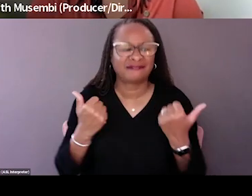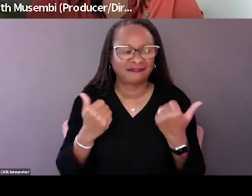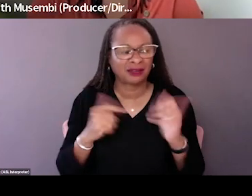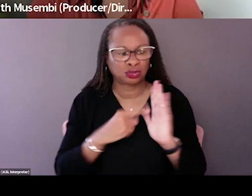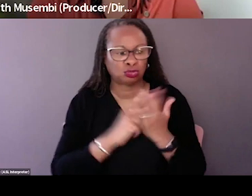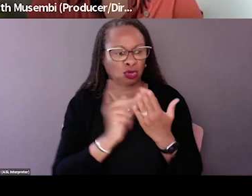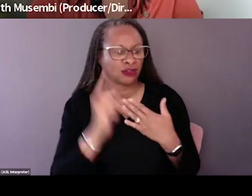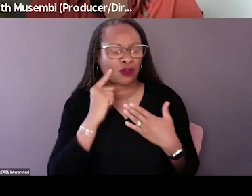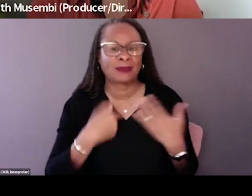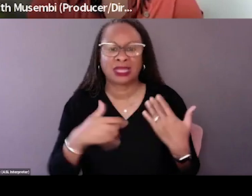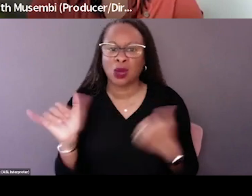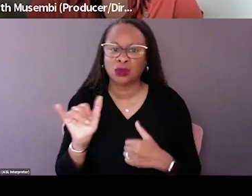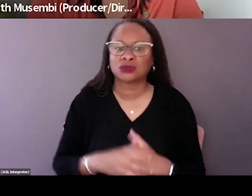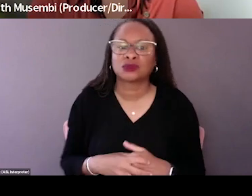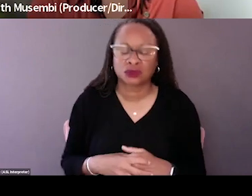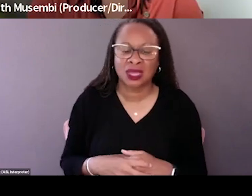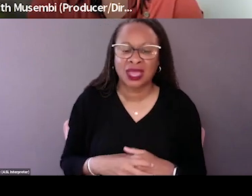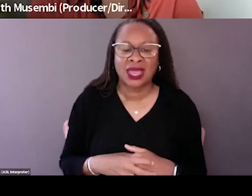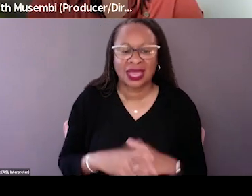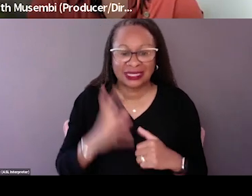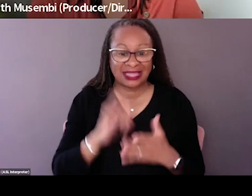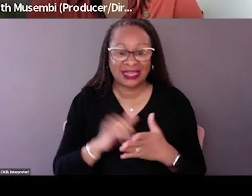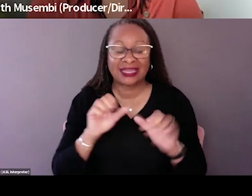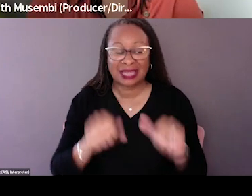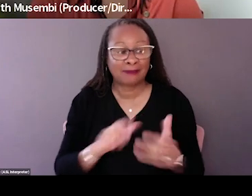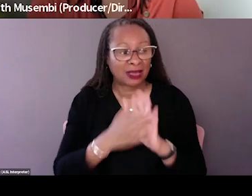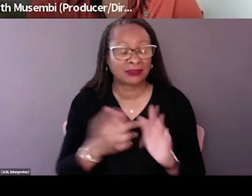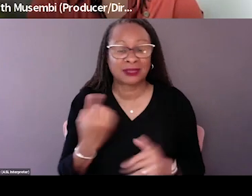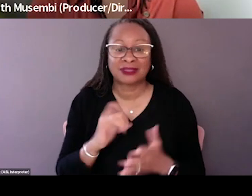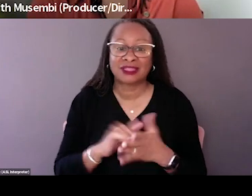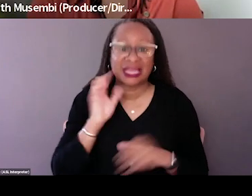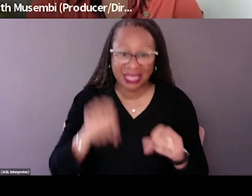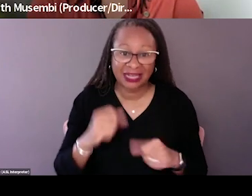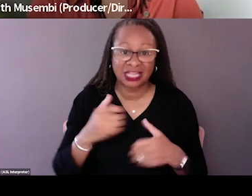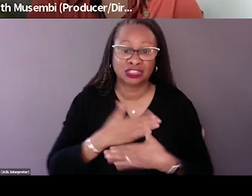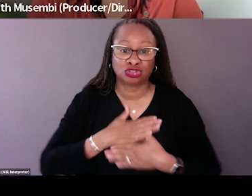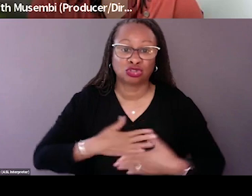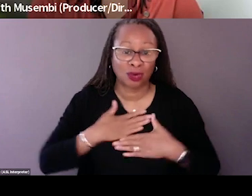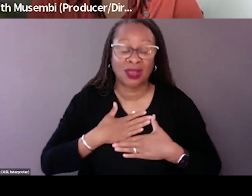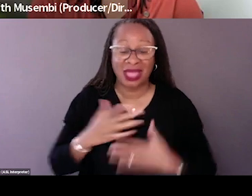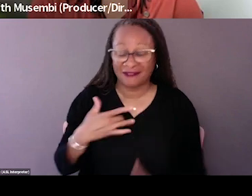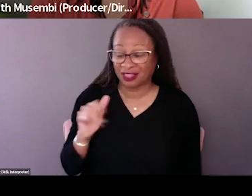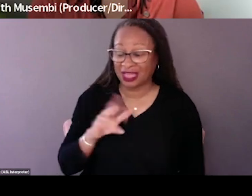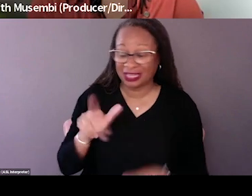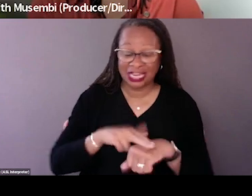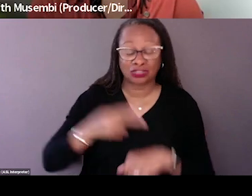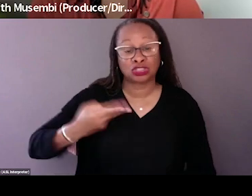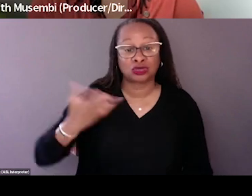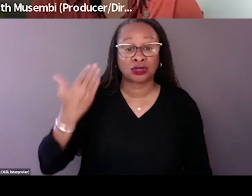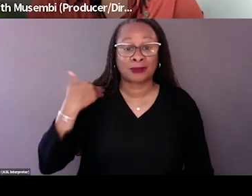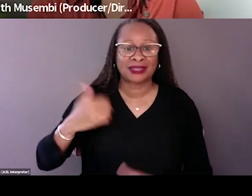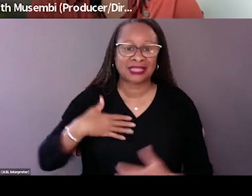feel that it can be something that they can enjoy. Because I feel like natural history in the past has super